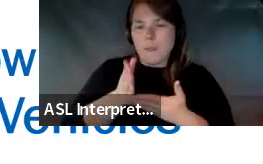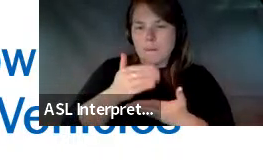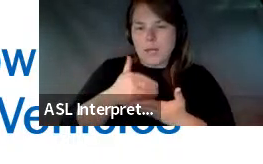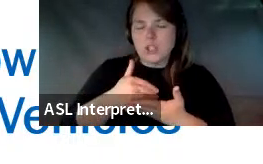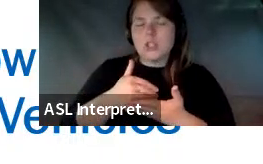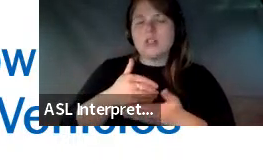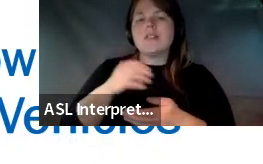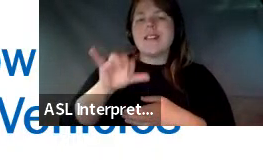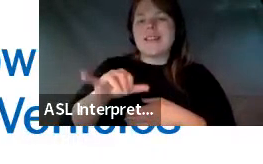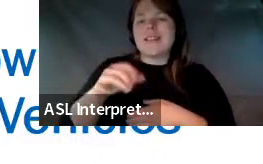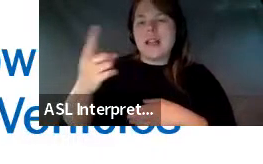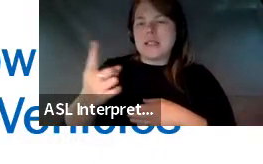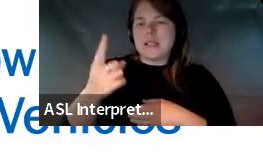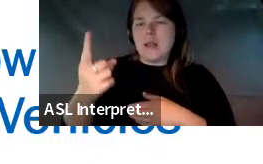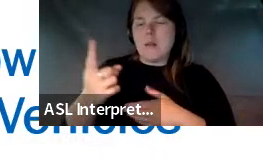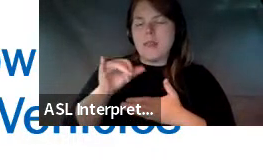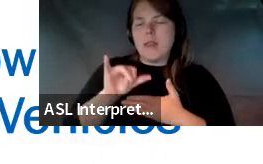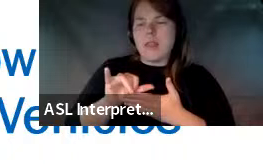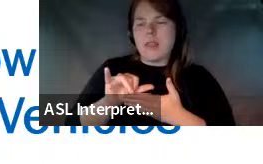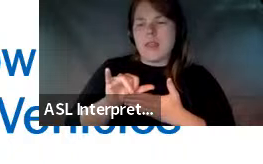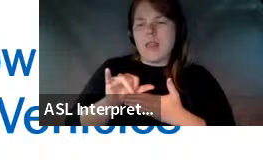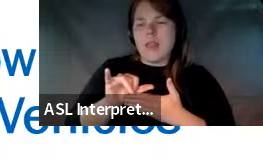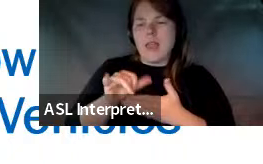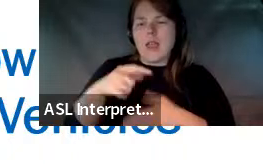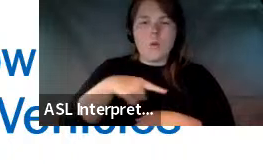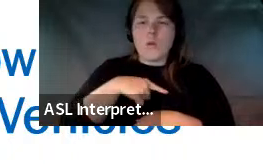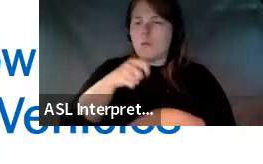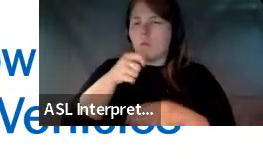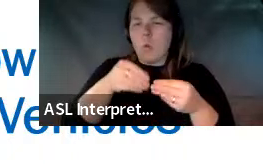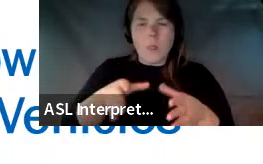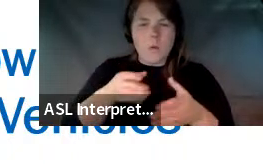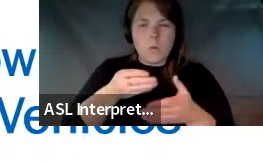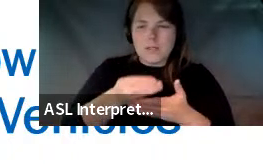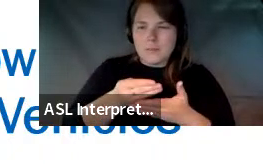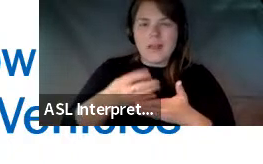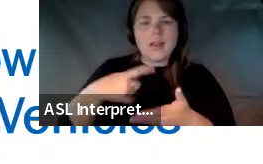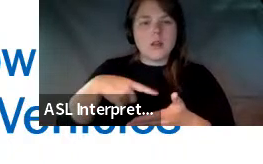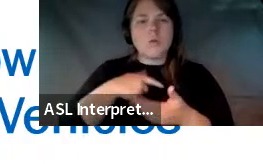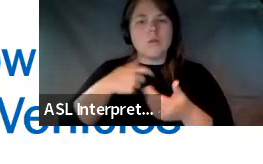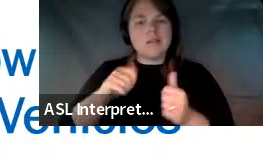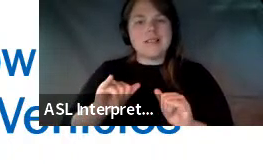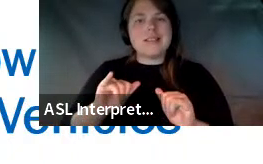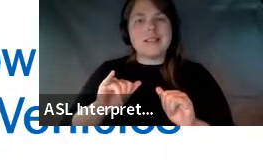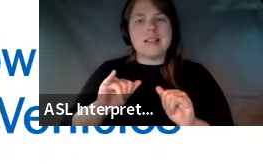something that we're not ever gonna lose money. We're still printing money,